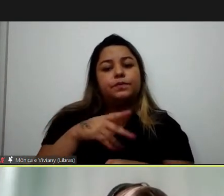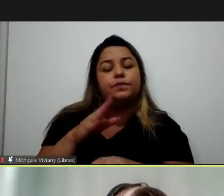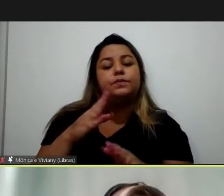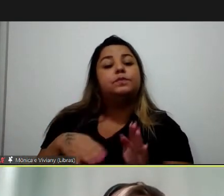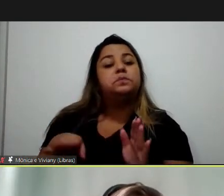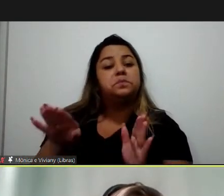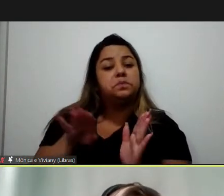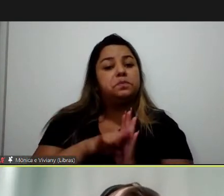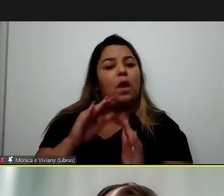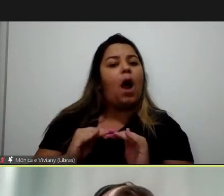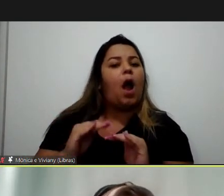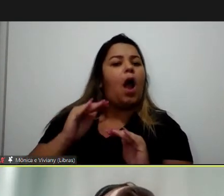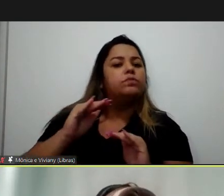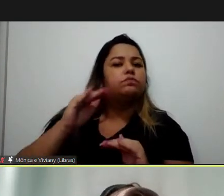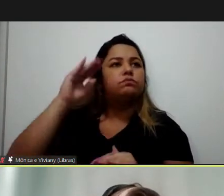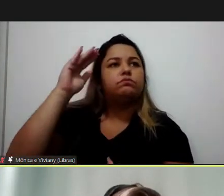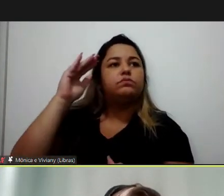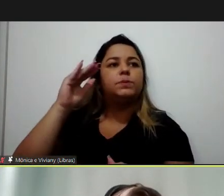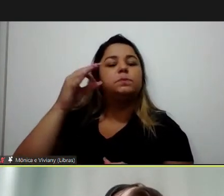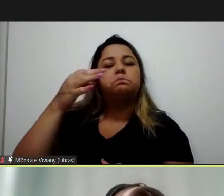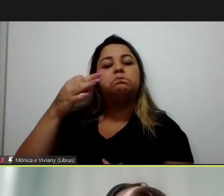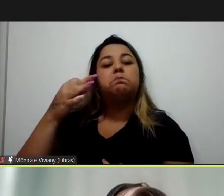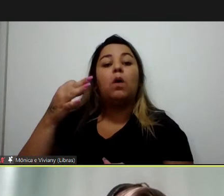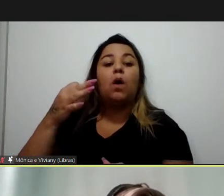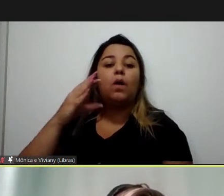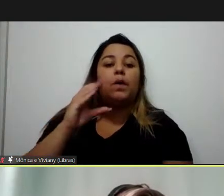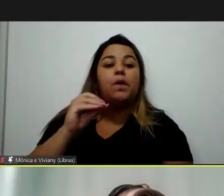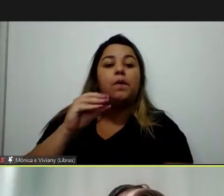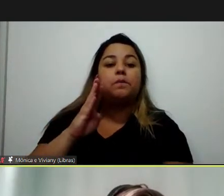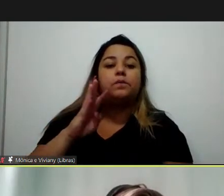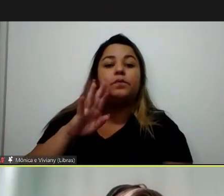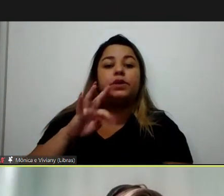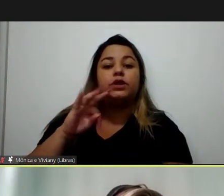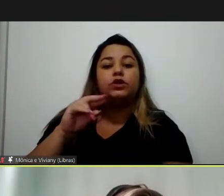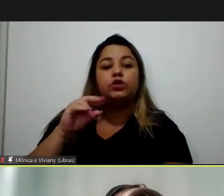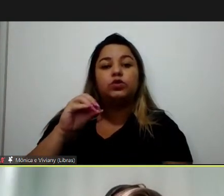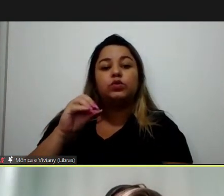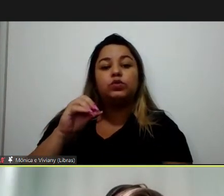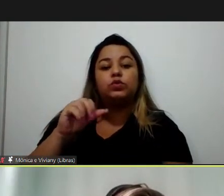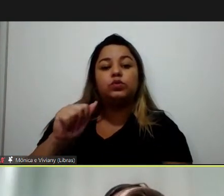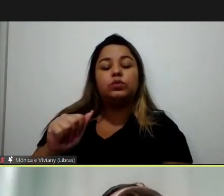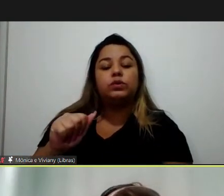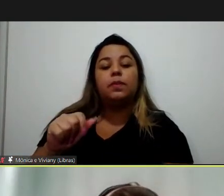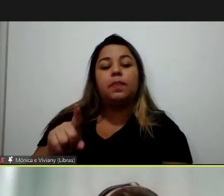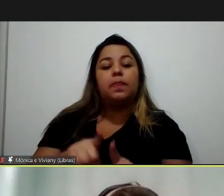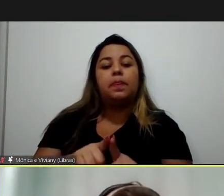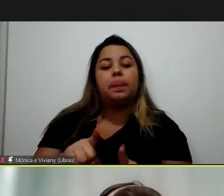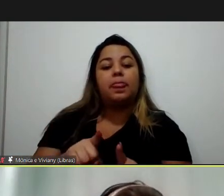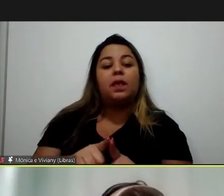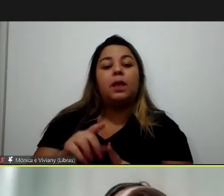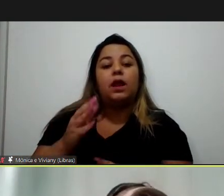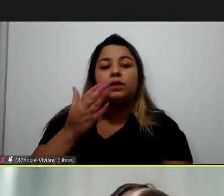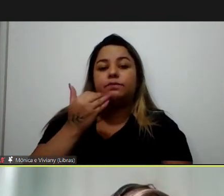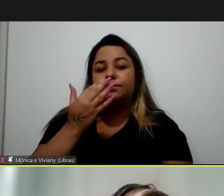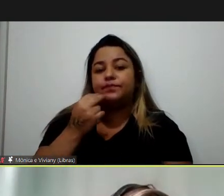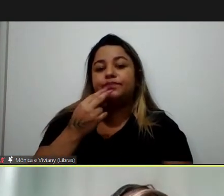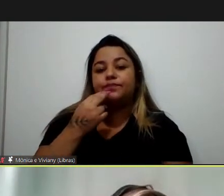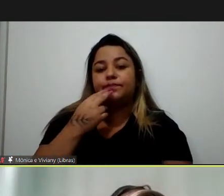in countries experience, there are countries that are inadequate